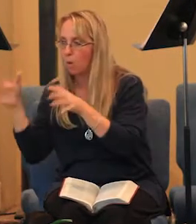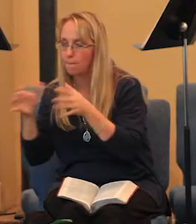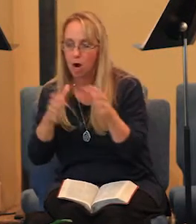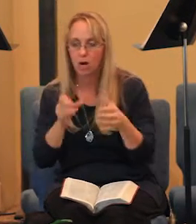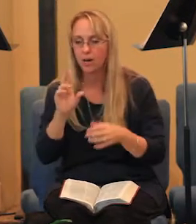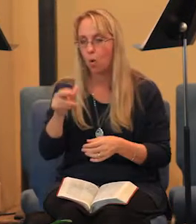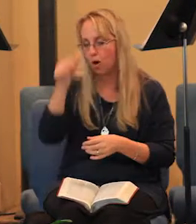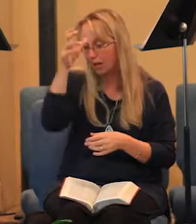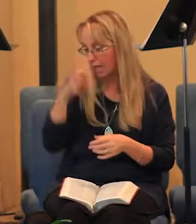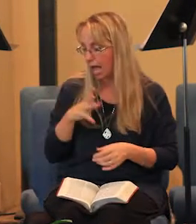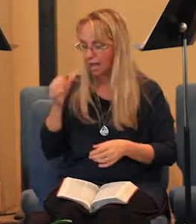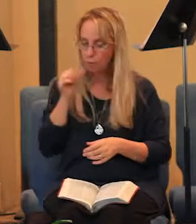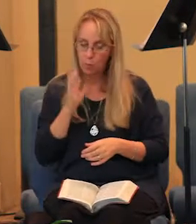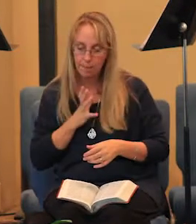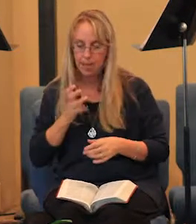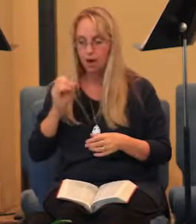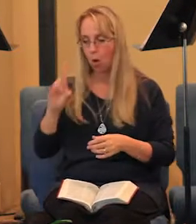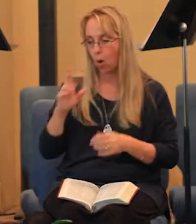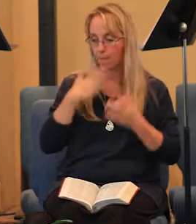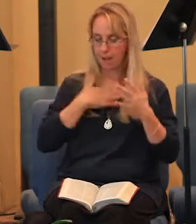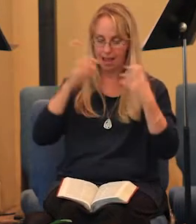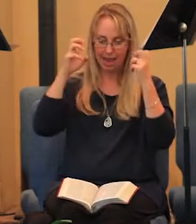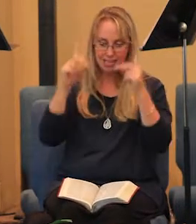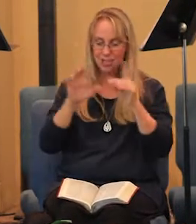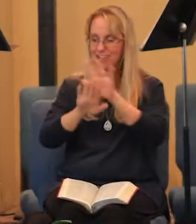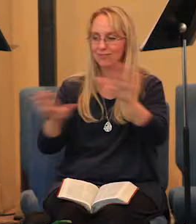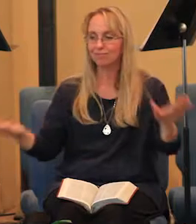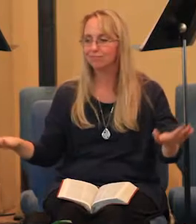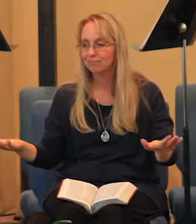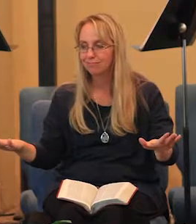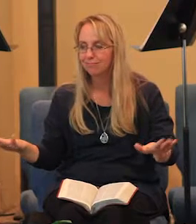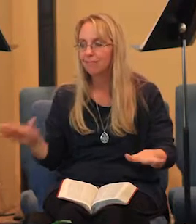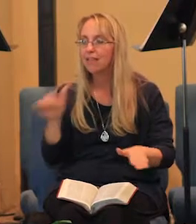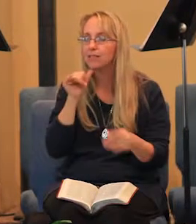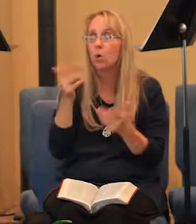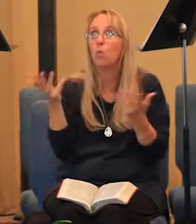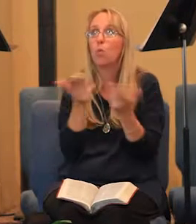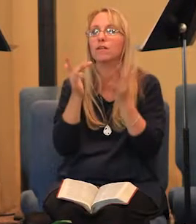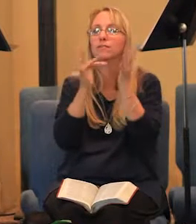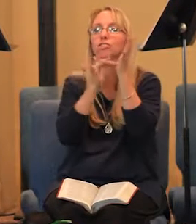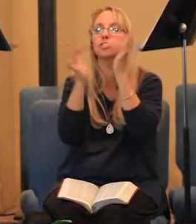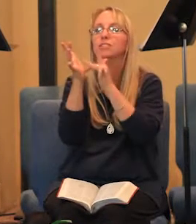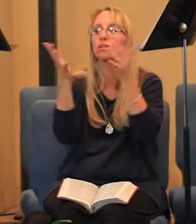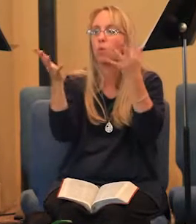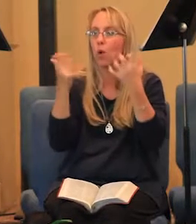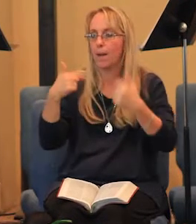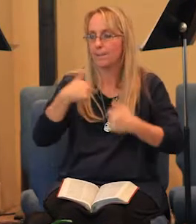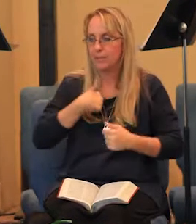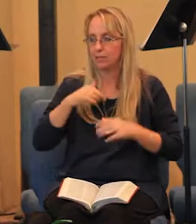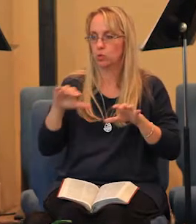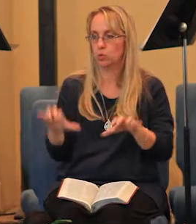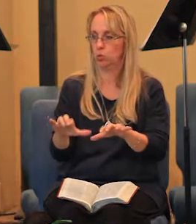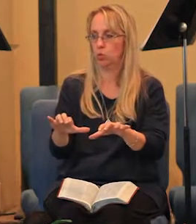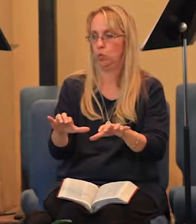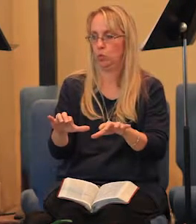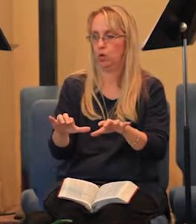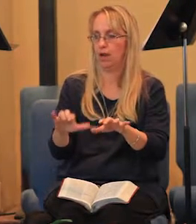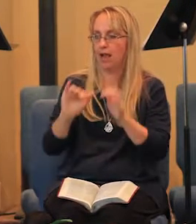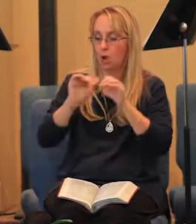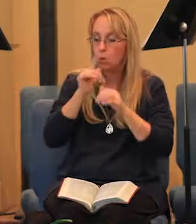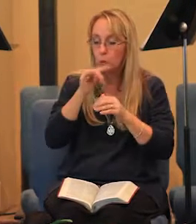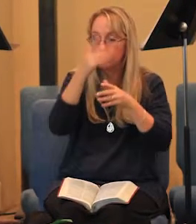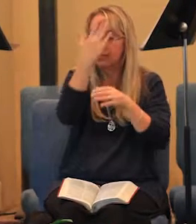or it's not about my education. It's about, what does Jesus want me to do? Who is He crafting me to